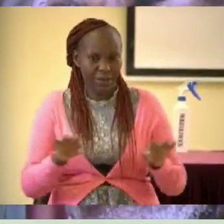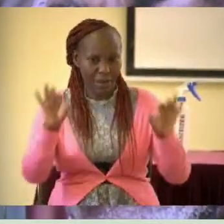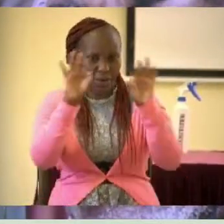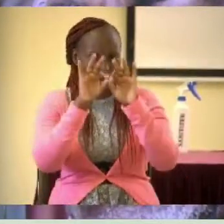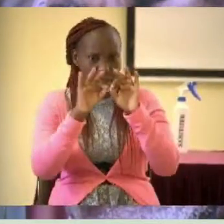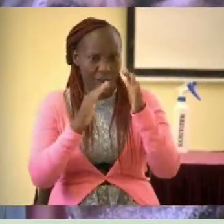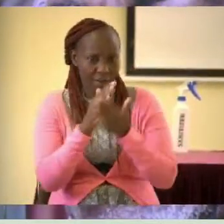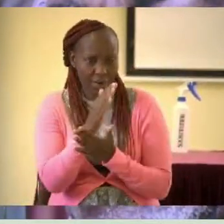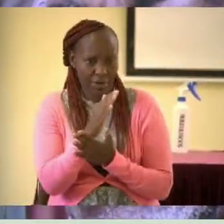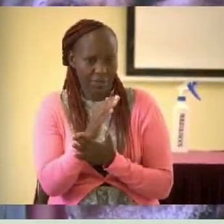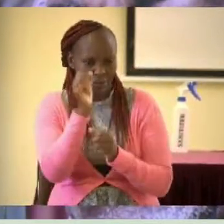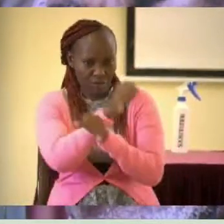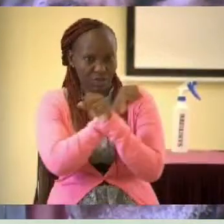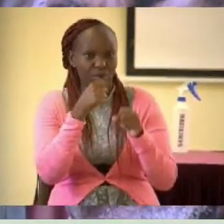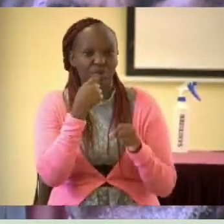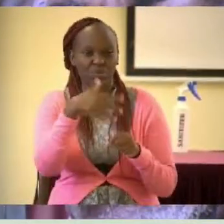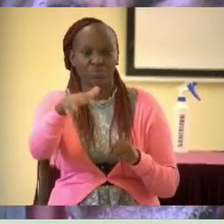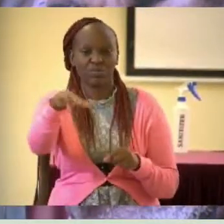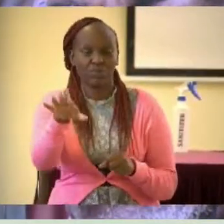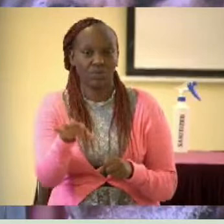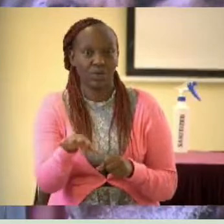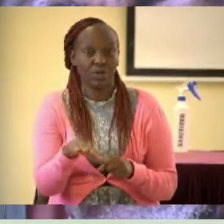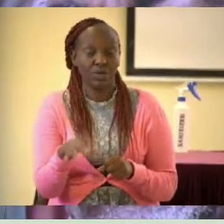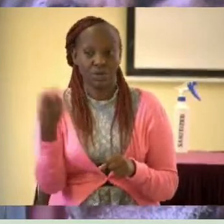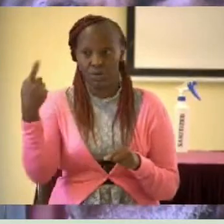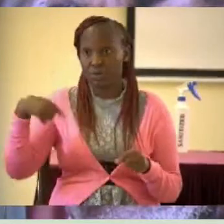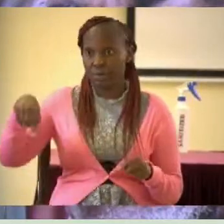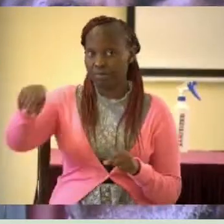it away. So it is up to us,